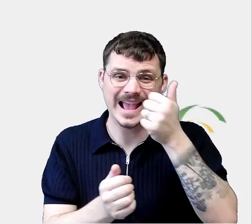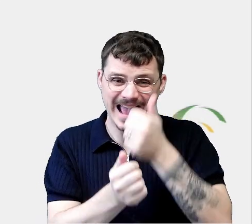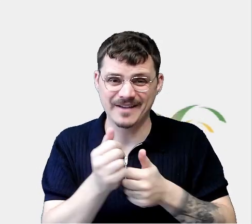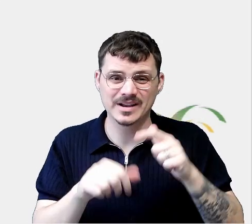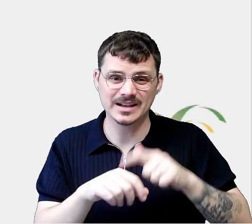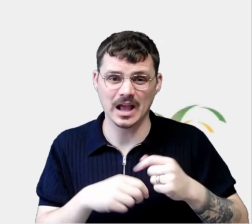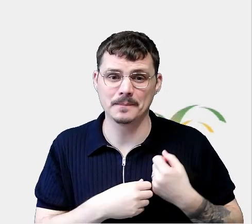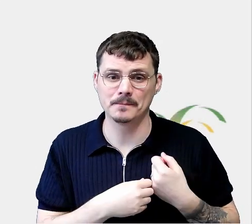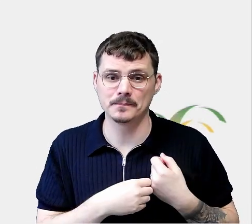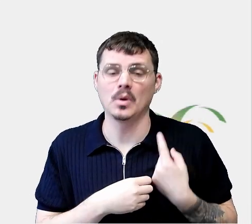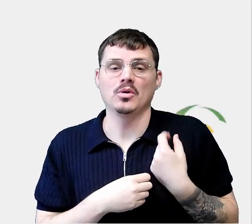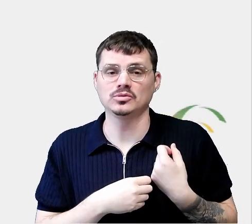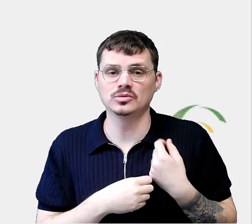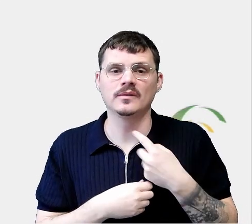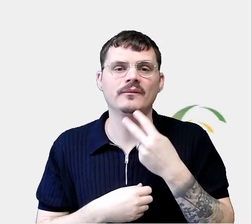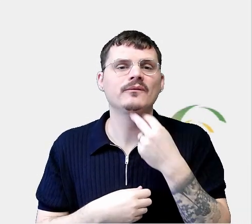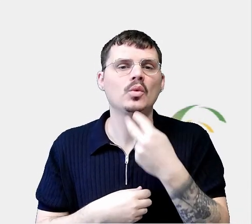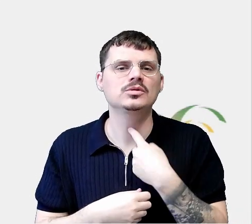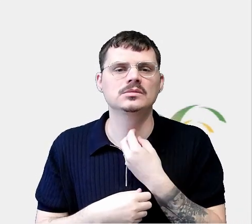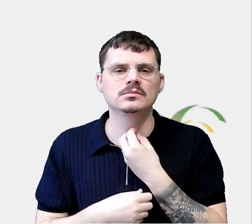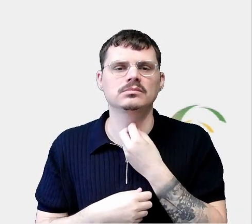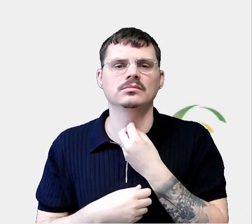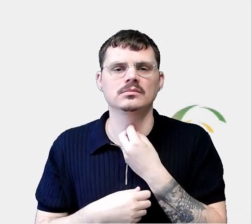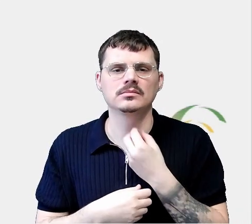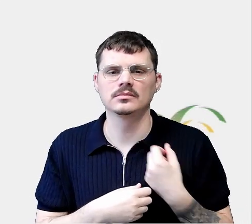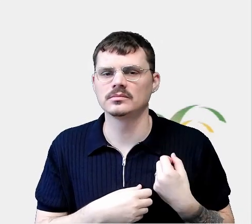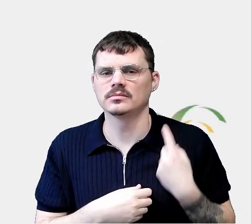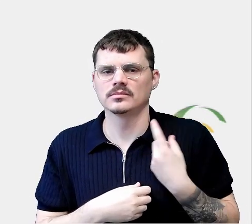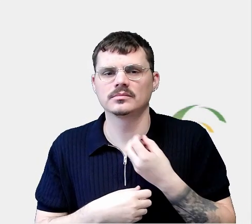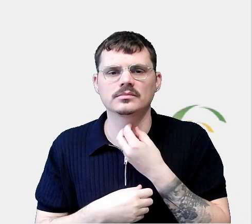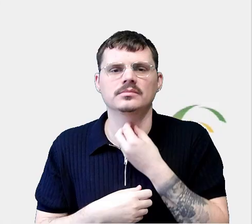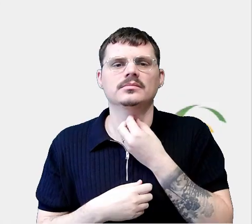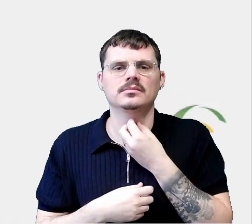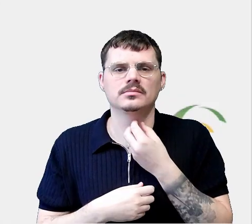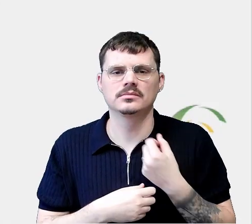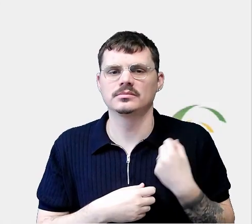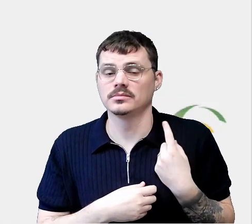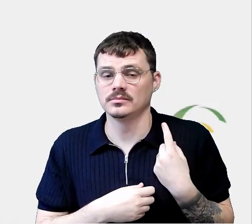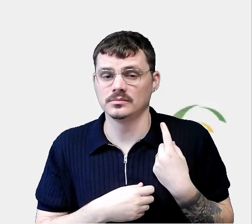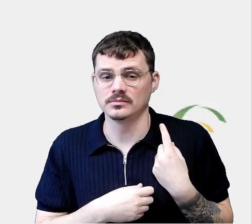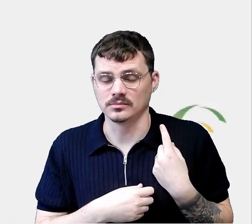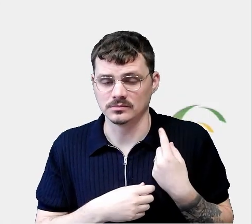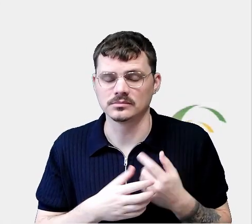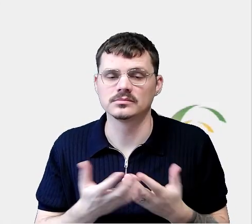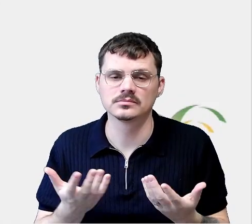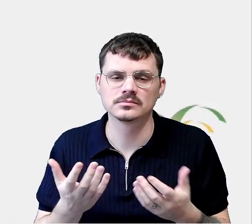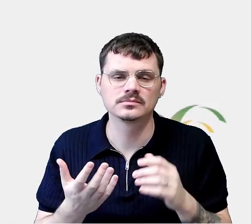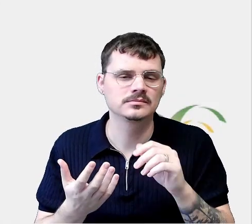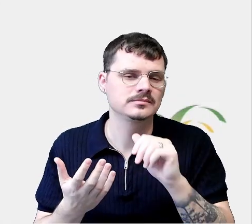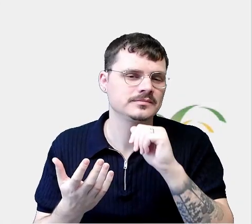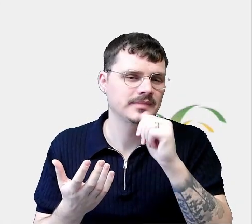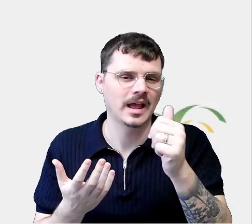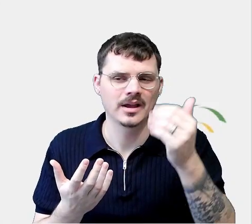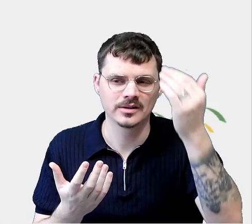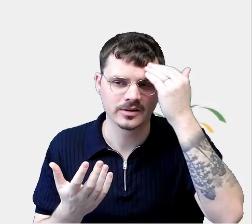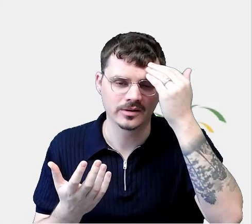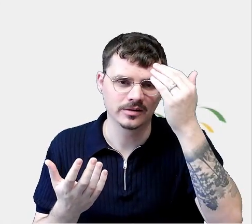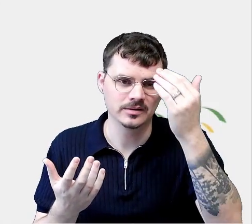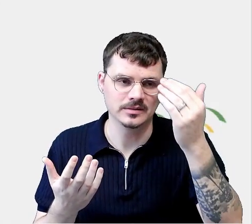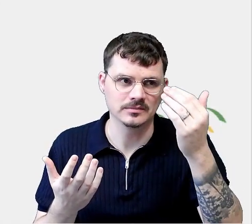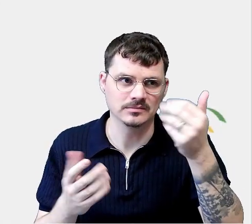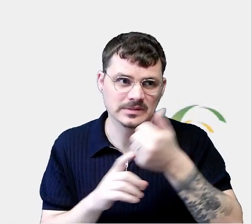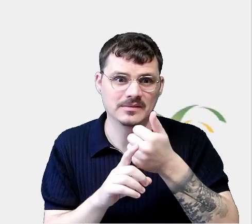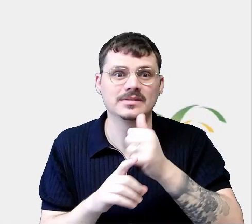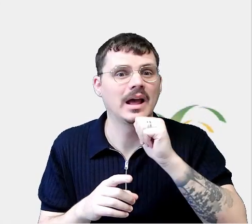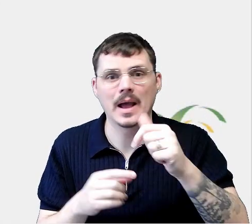each time it pulses, their voice changes a little bit. And it's not a very, it's not